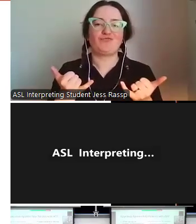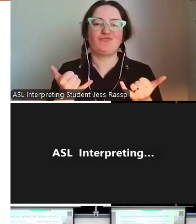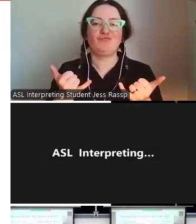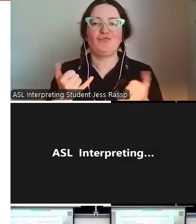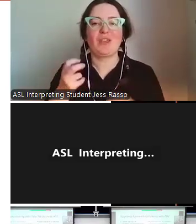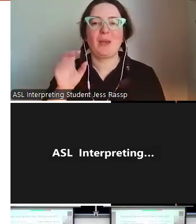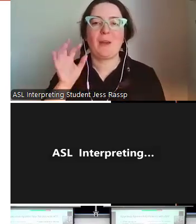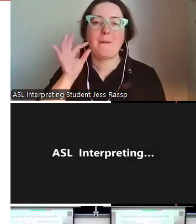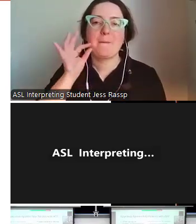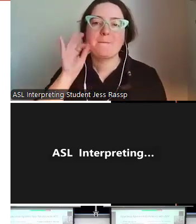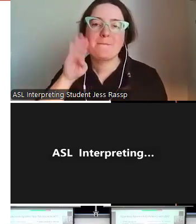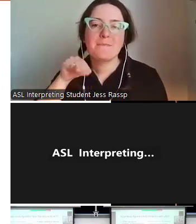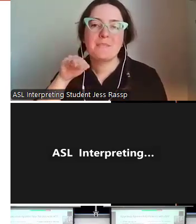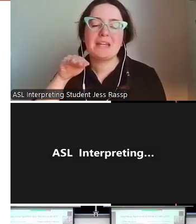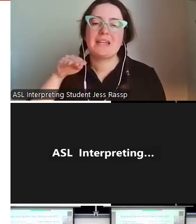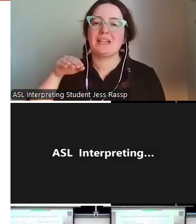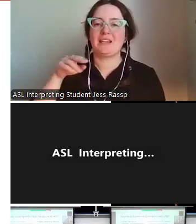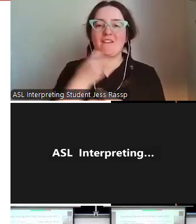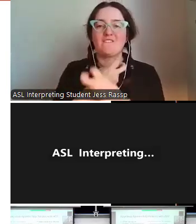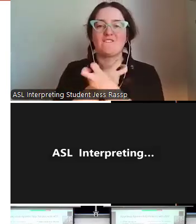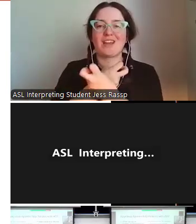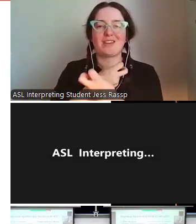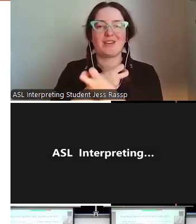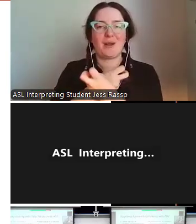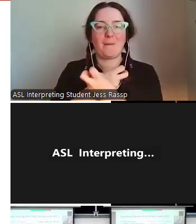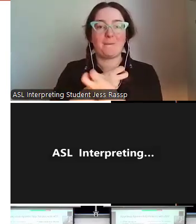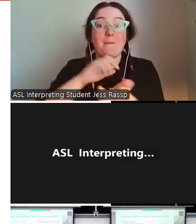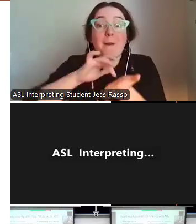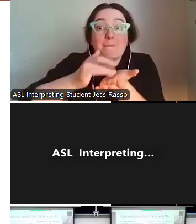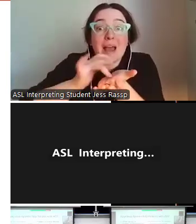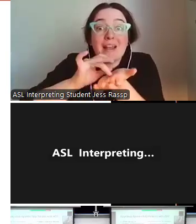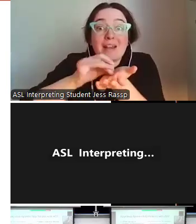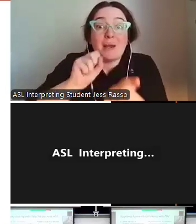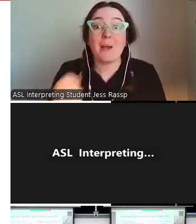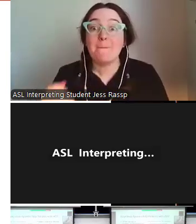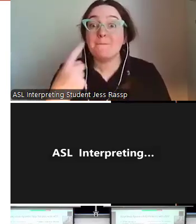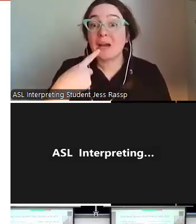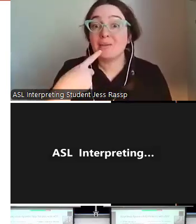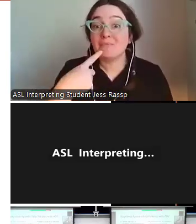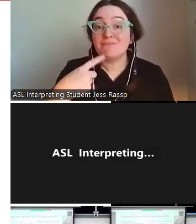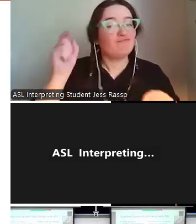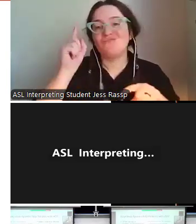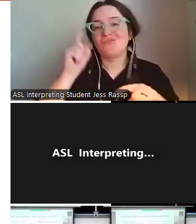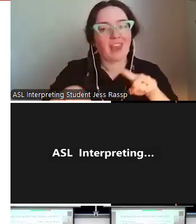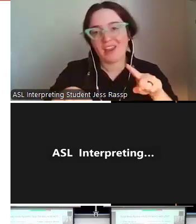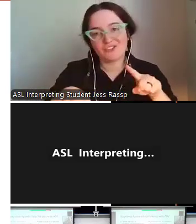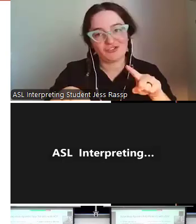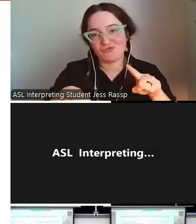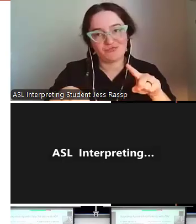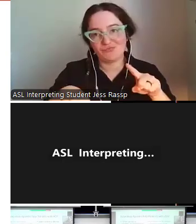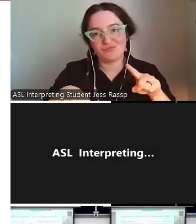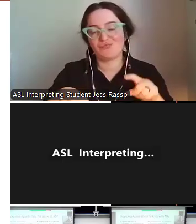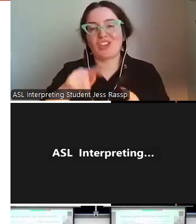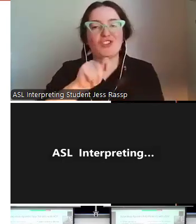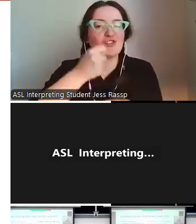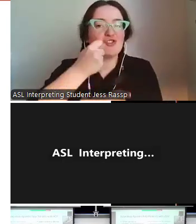right? You have to go get stung by a bee, right? Which is, who's going to want to do that, right? So what they